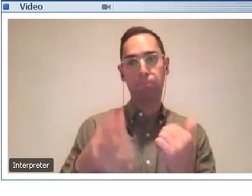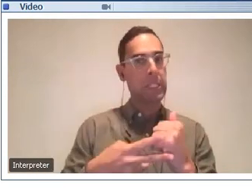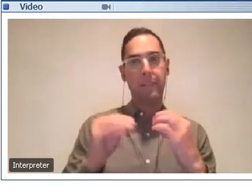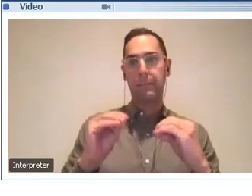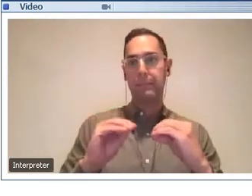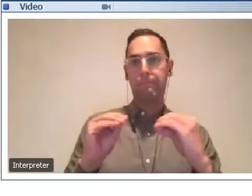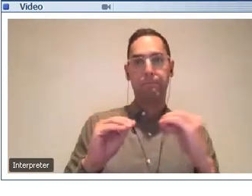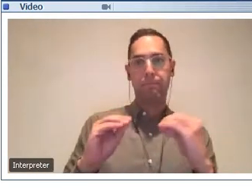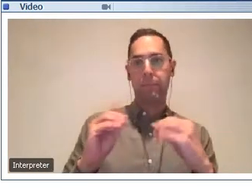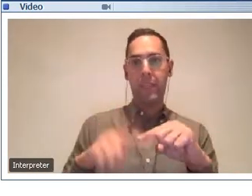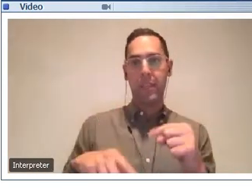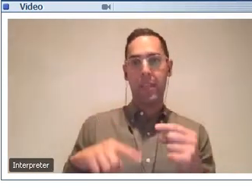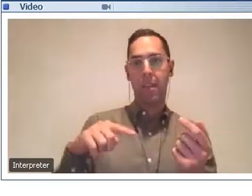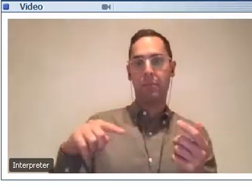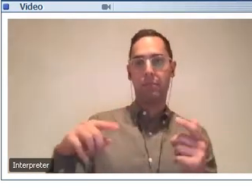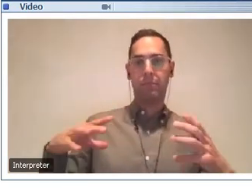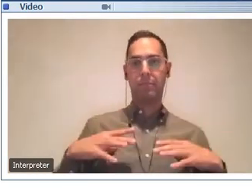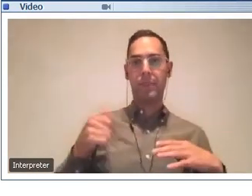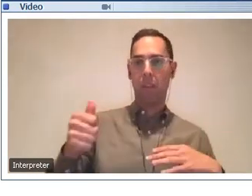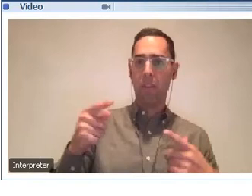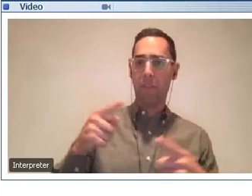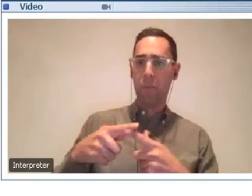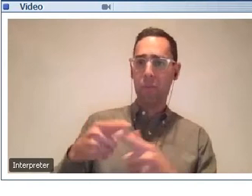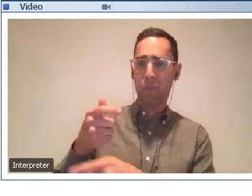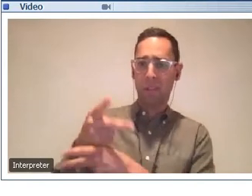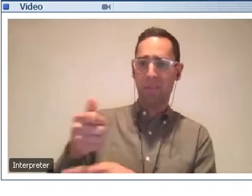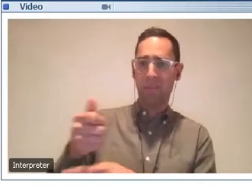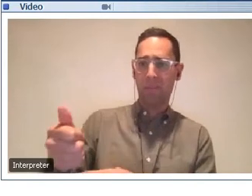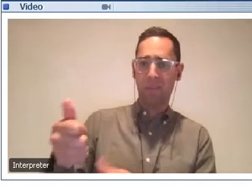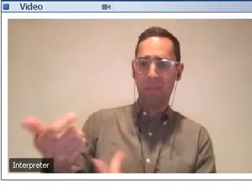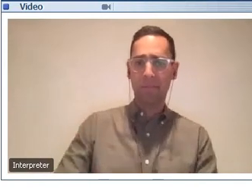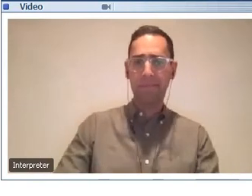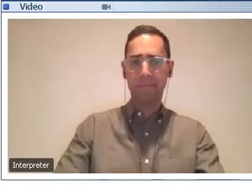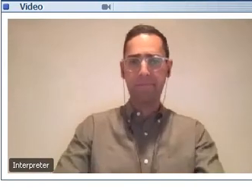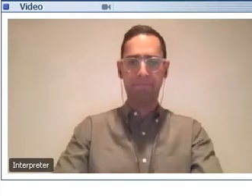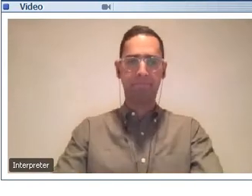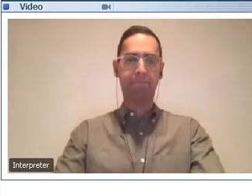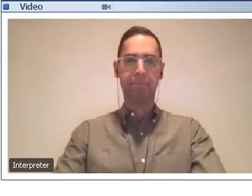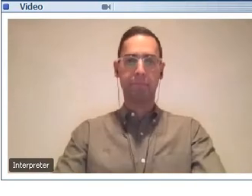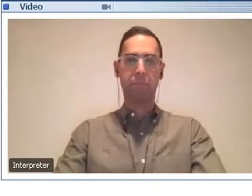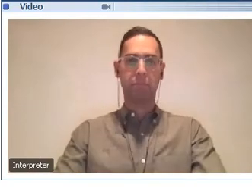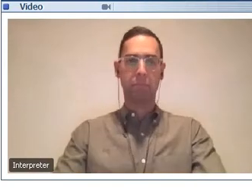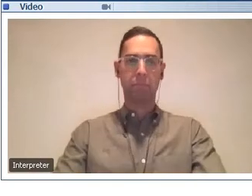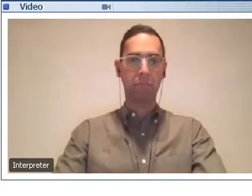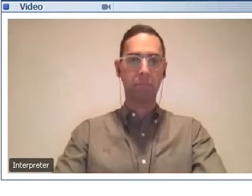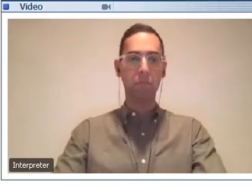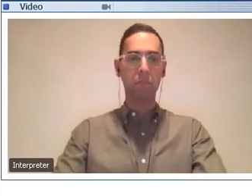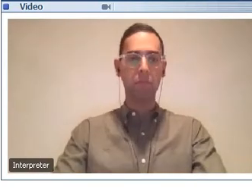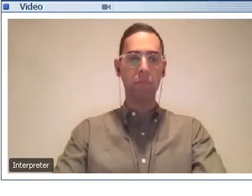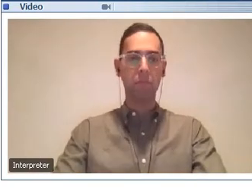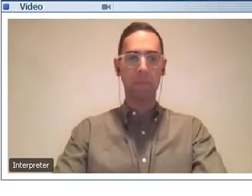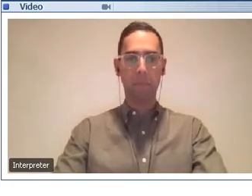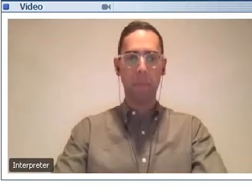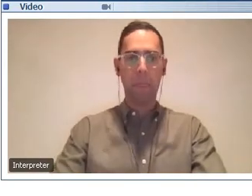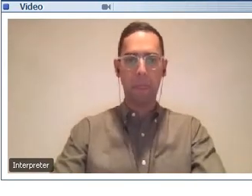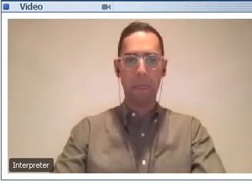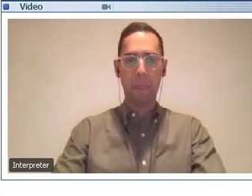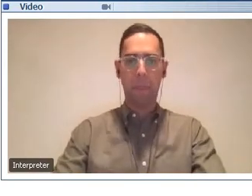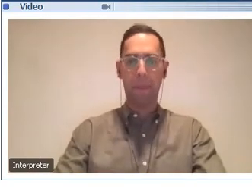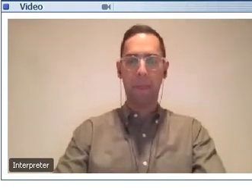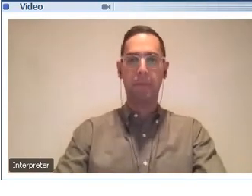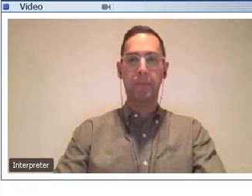for additional expenses that may come up. Next slide, please. These gaps persist even in states